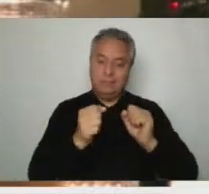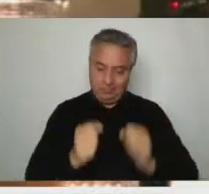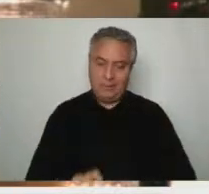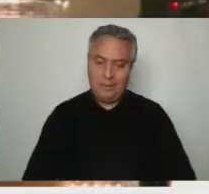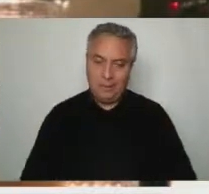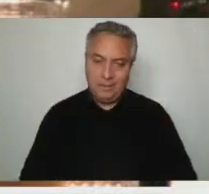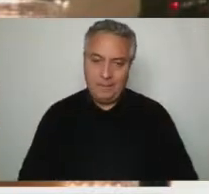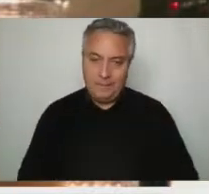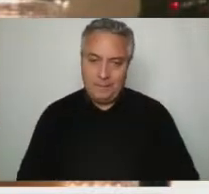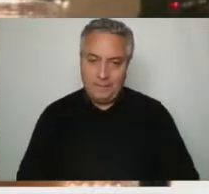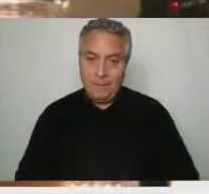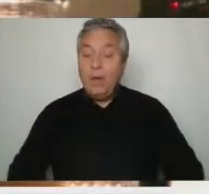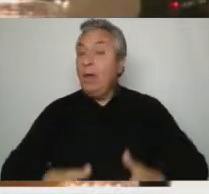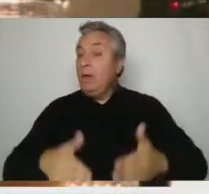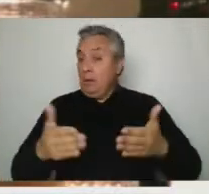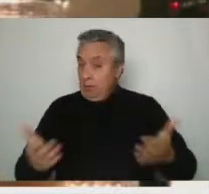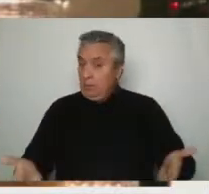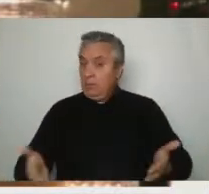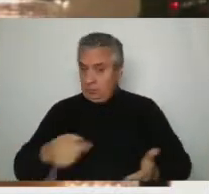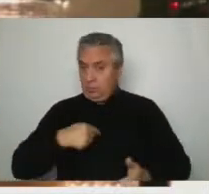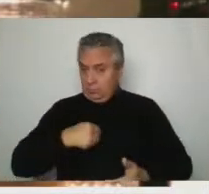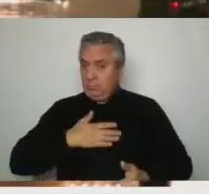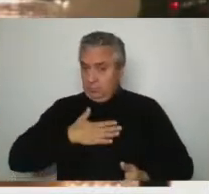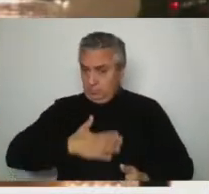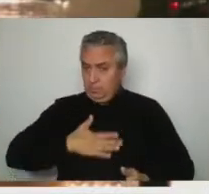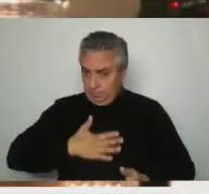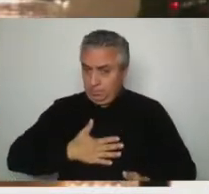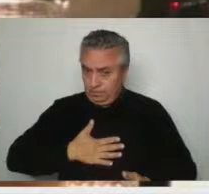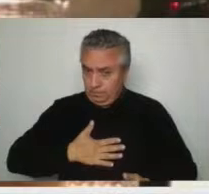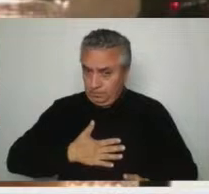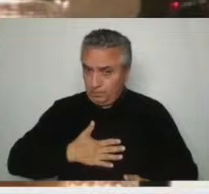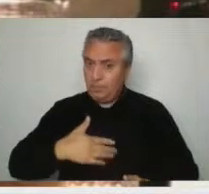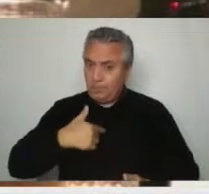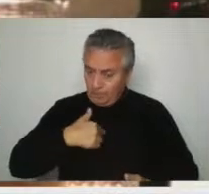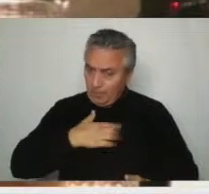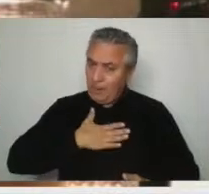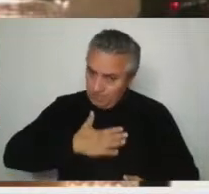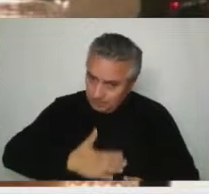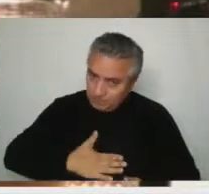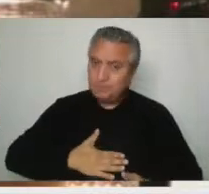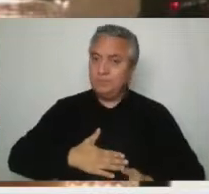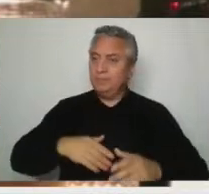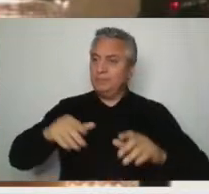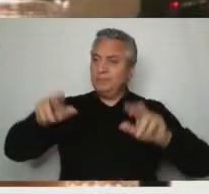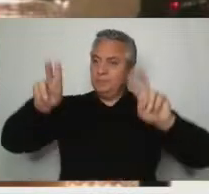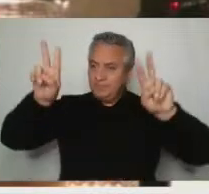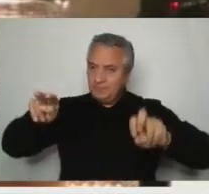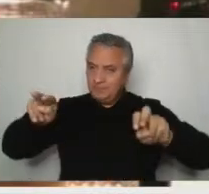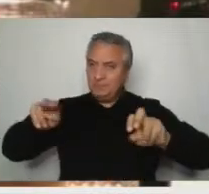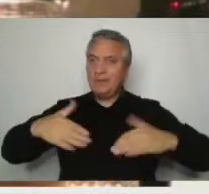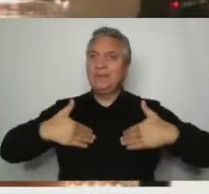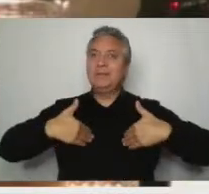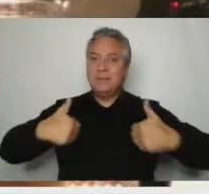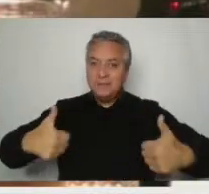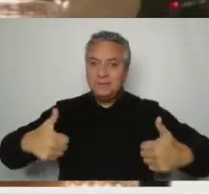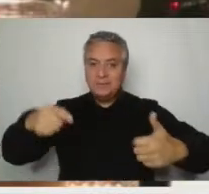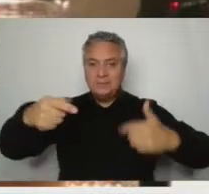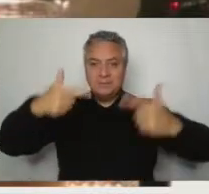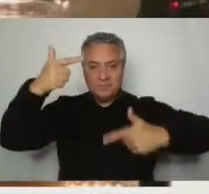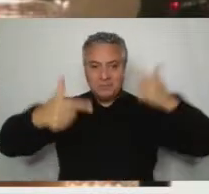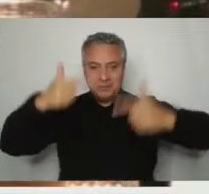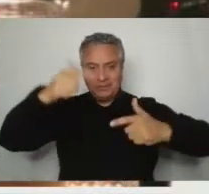health. And now, yes, I'm wrapping up. I like that concept of